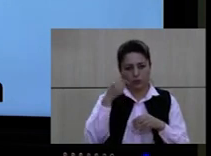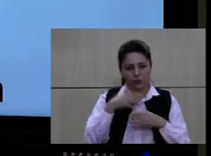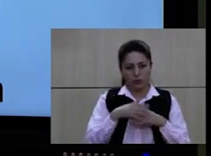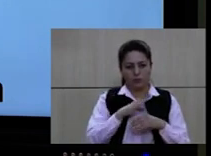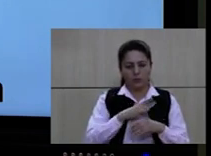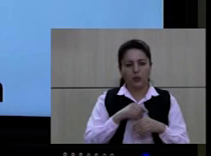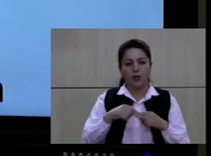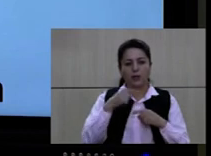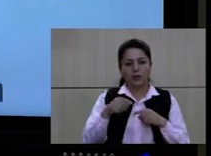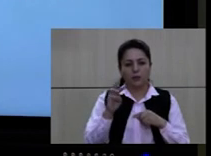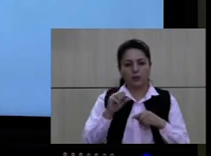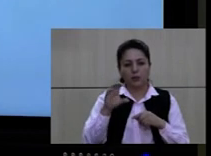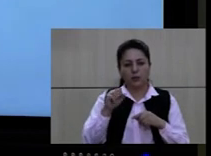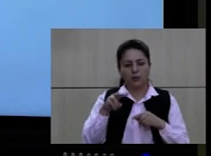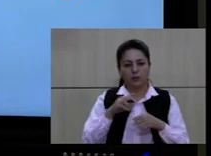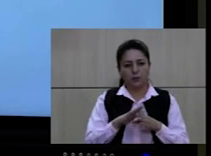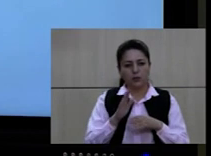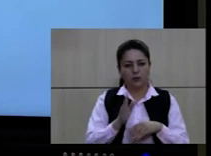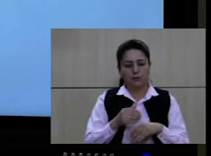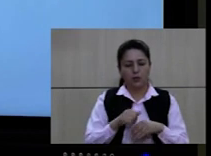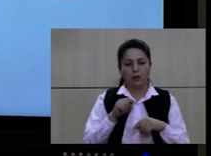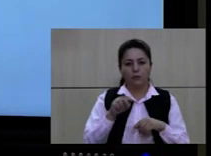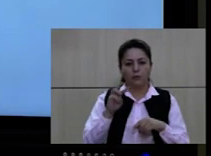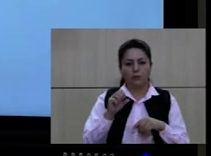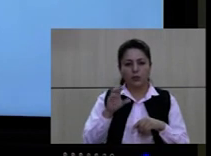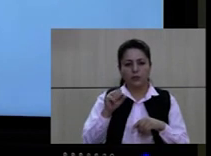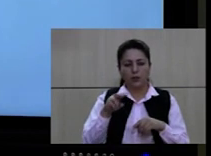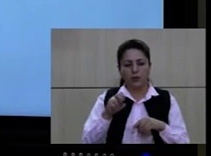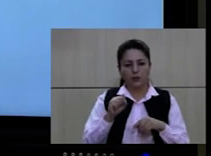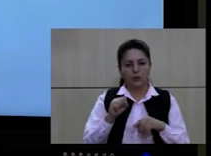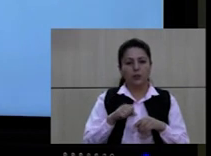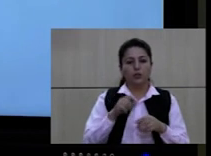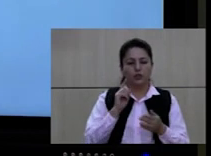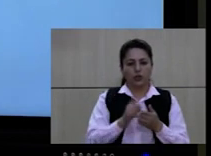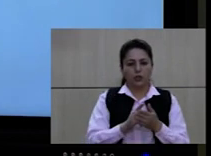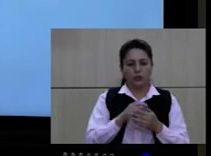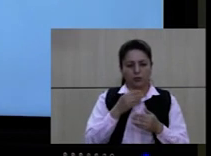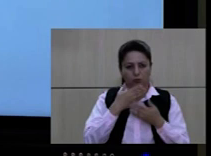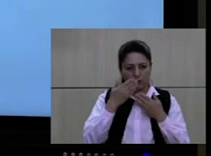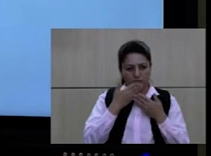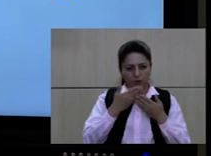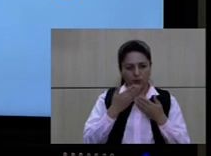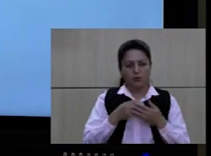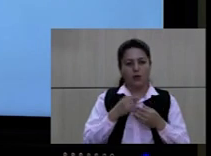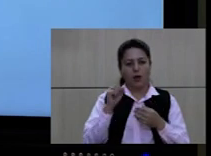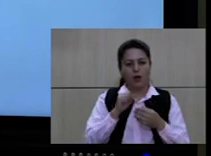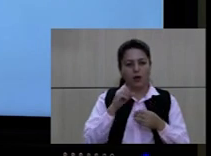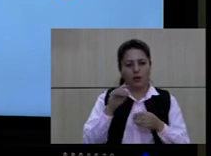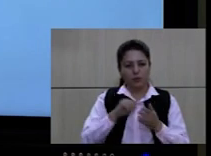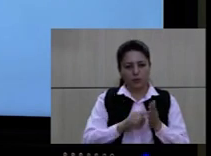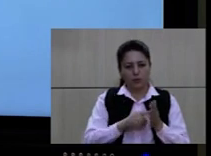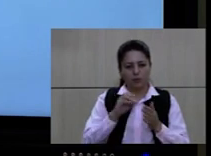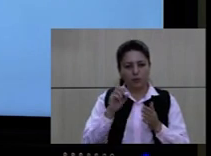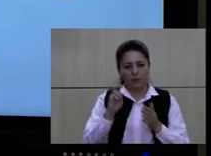masalaga o'tamiz. Demak, bu masalani ham shartini diqqat bilan eshiting. A nuqta BC